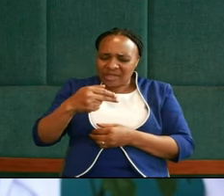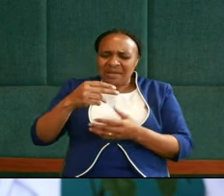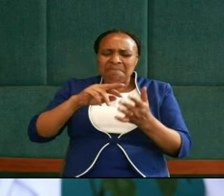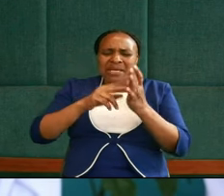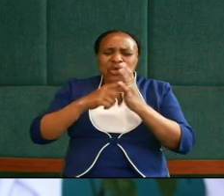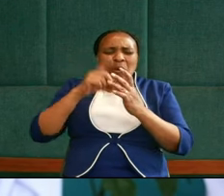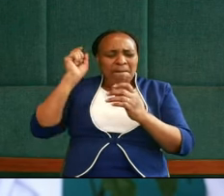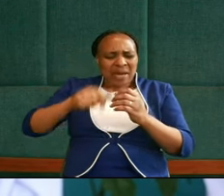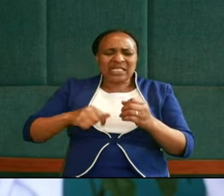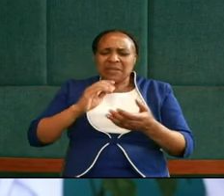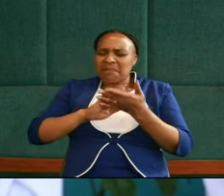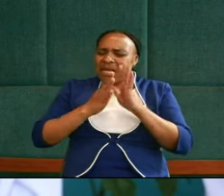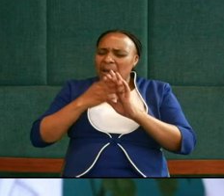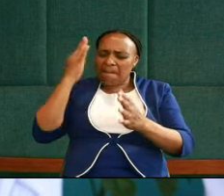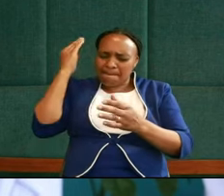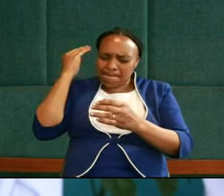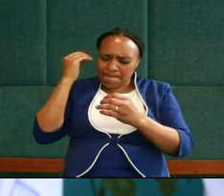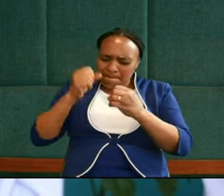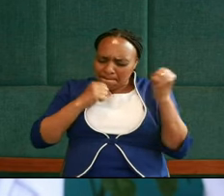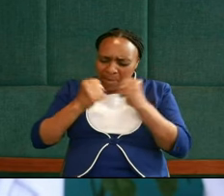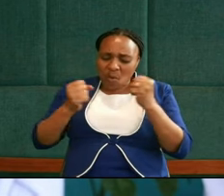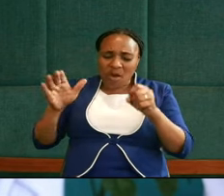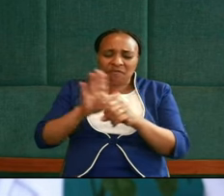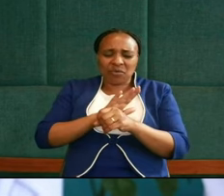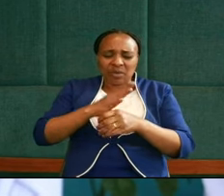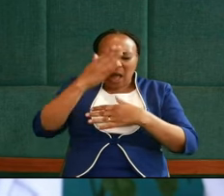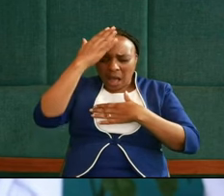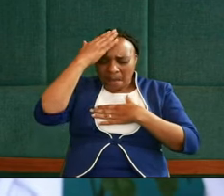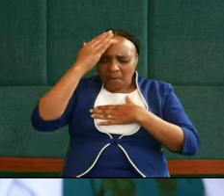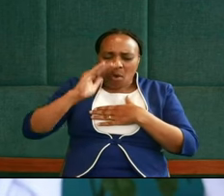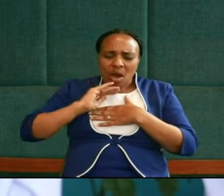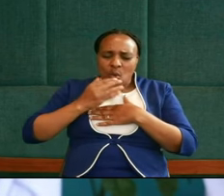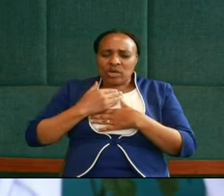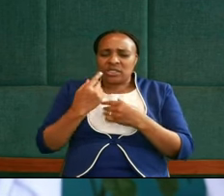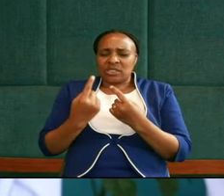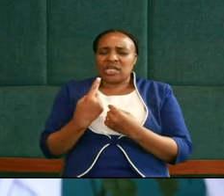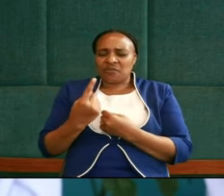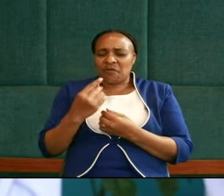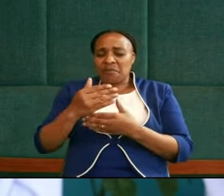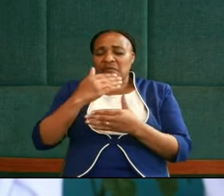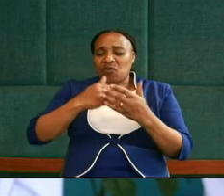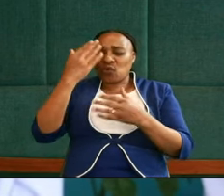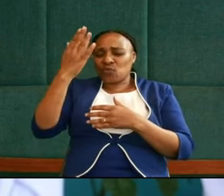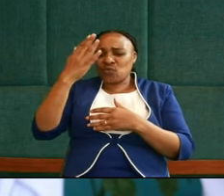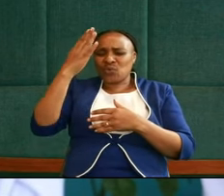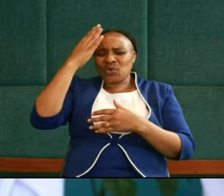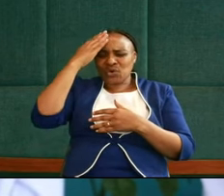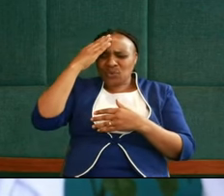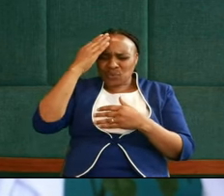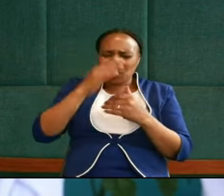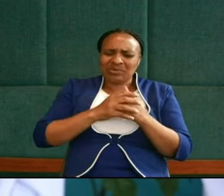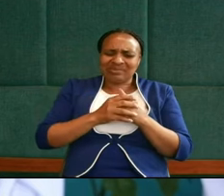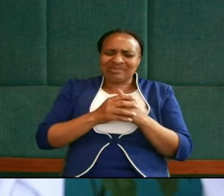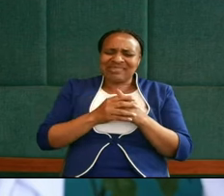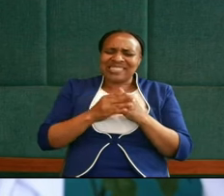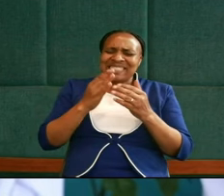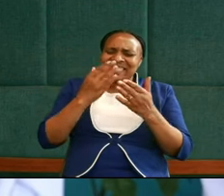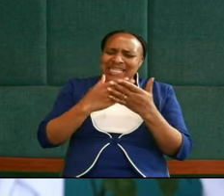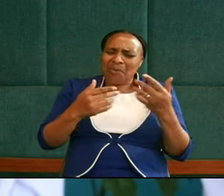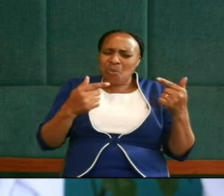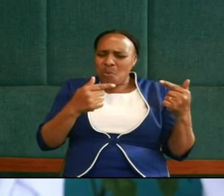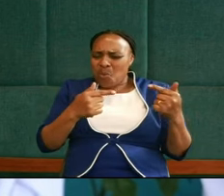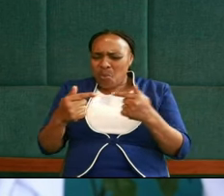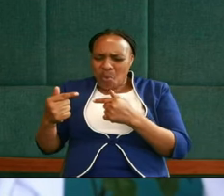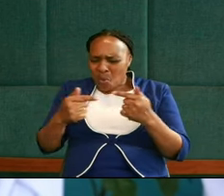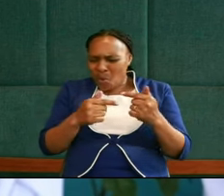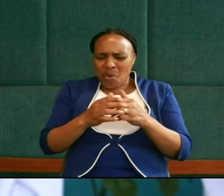faith. Amen. We humble ourselves before you. Mm. We know it's a warfare. Mm. It is